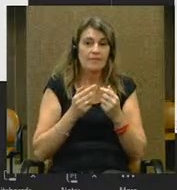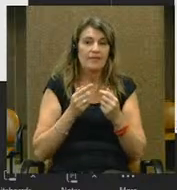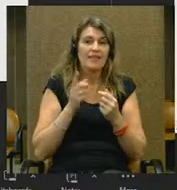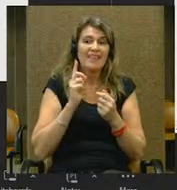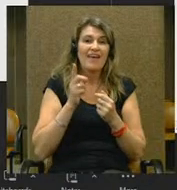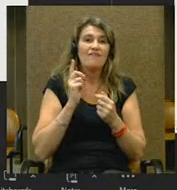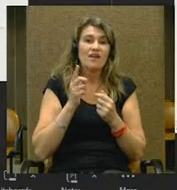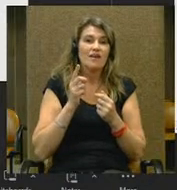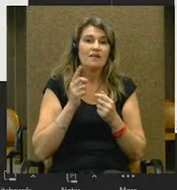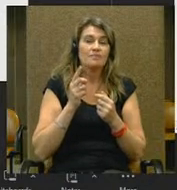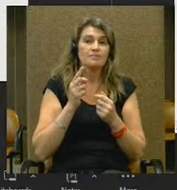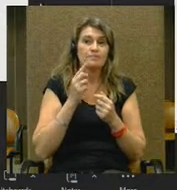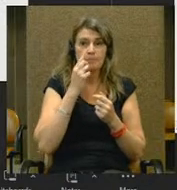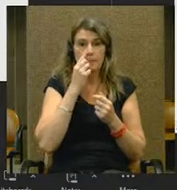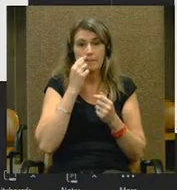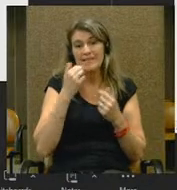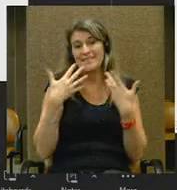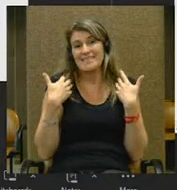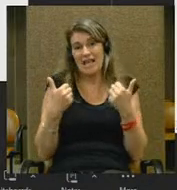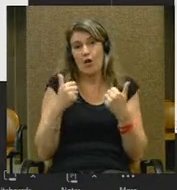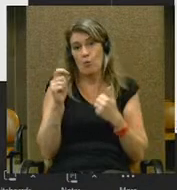intervention.